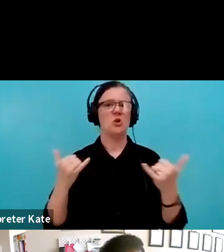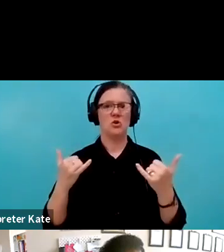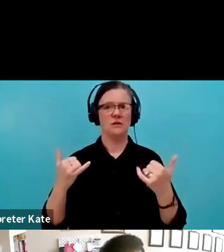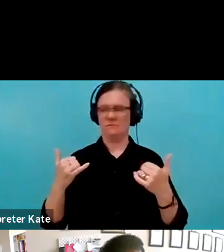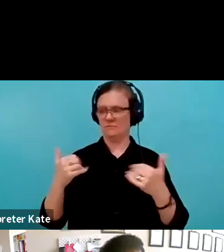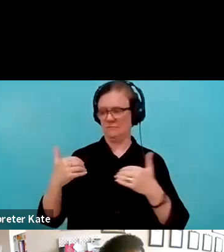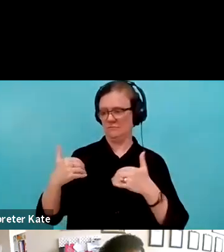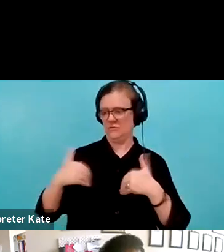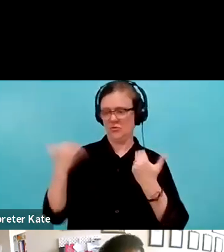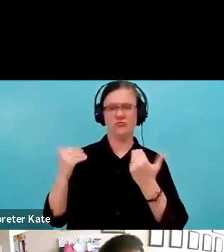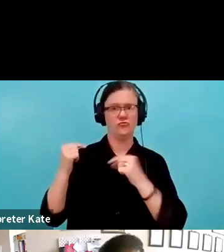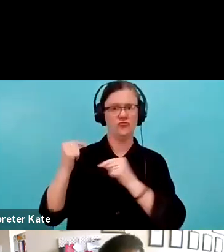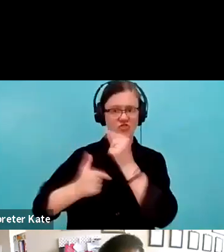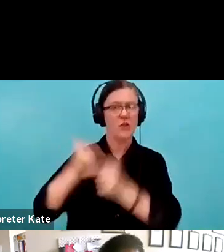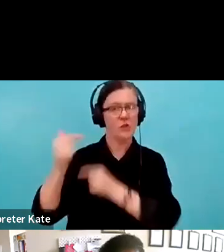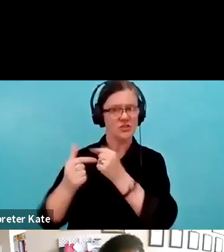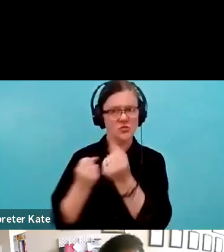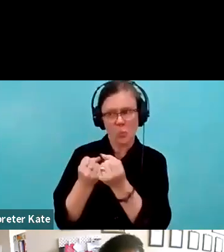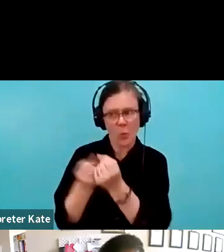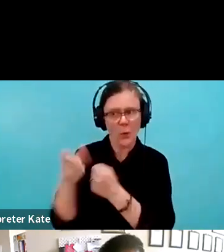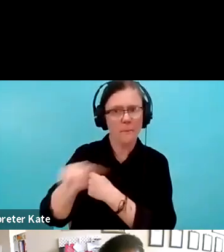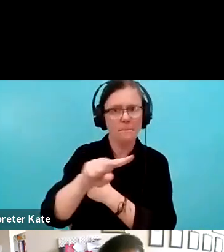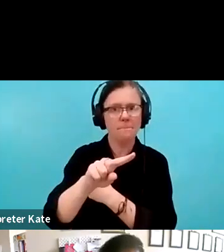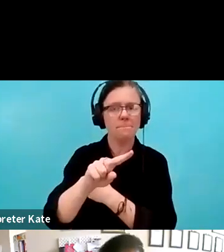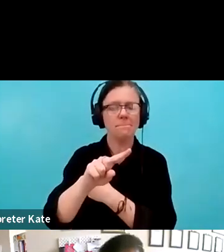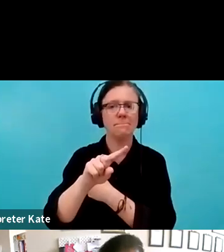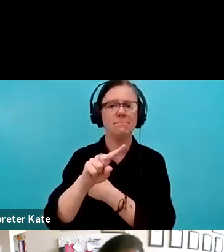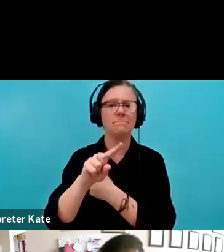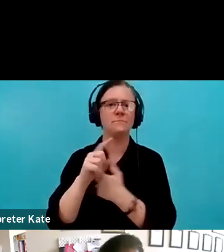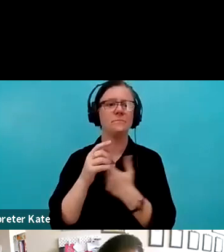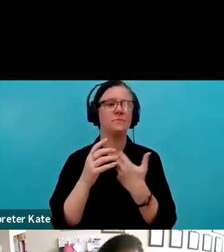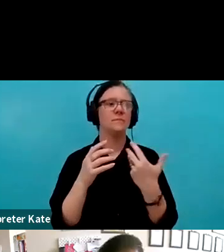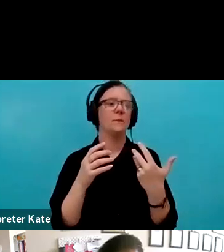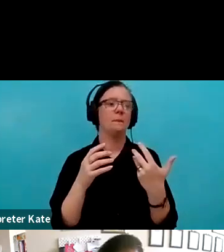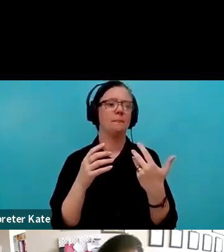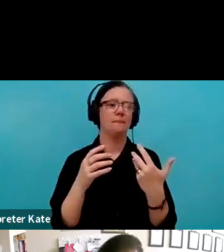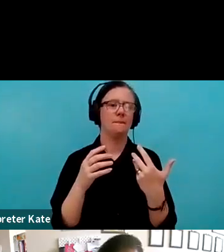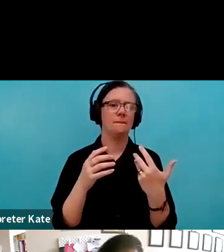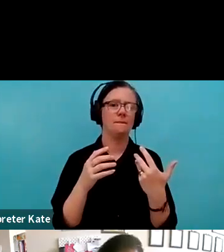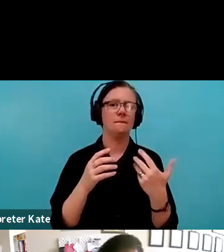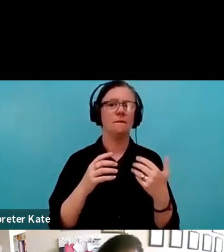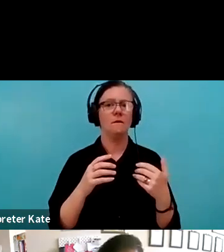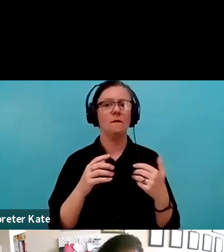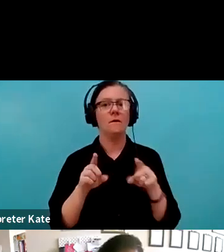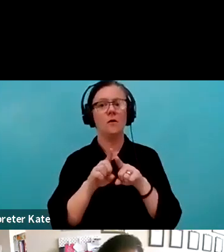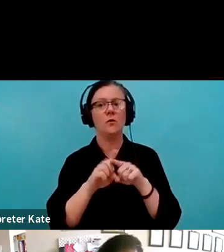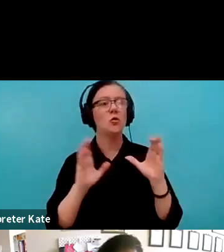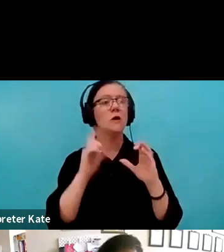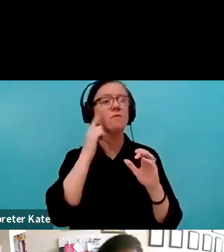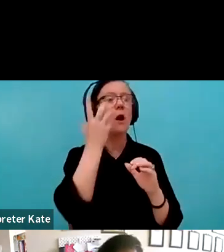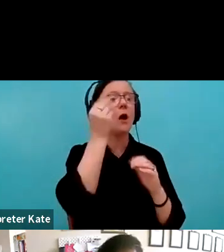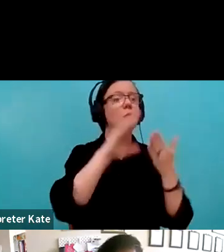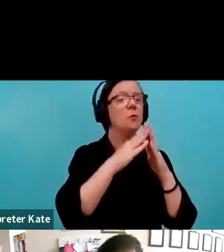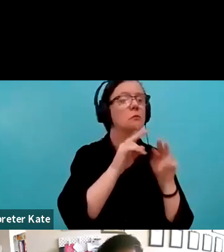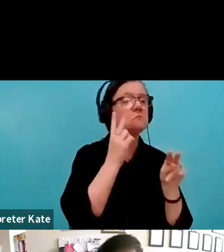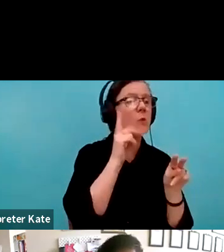generation of folks. And that I think that searching out our community and the people